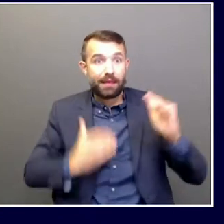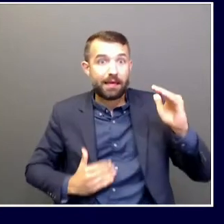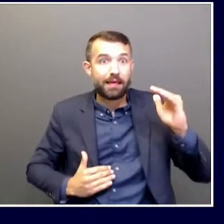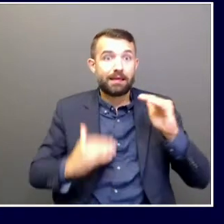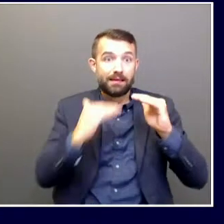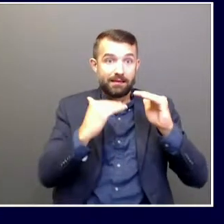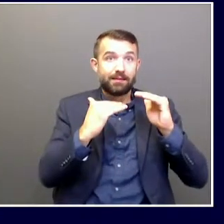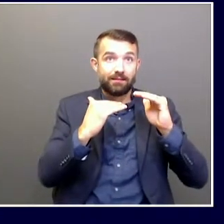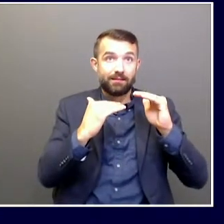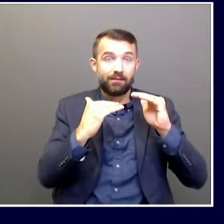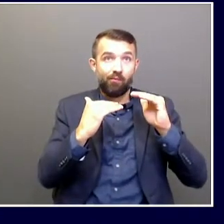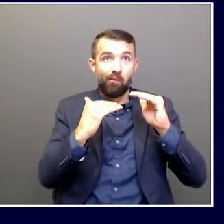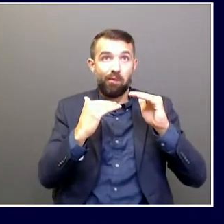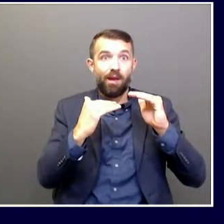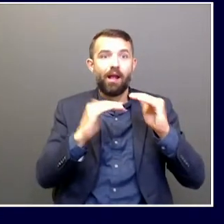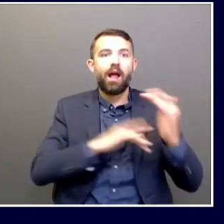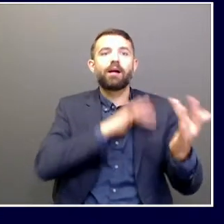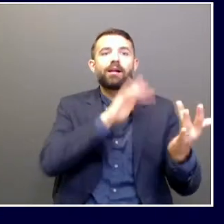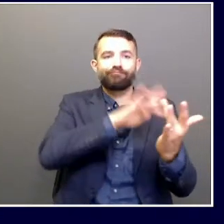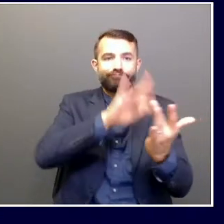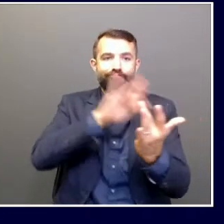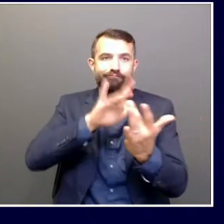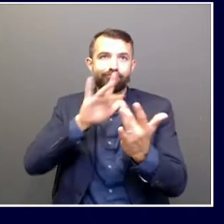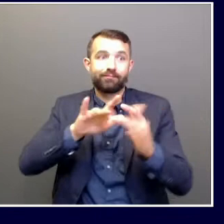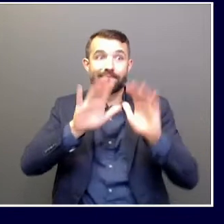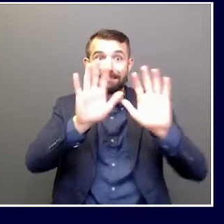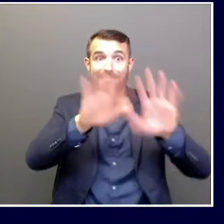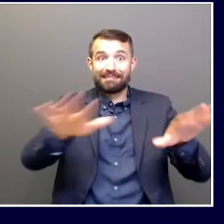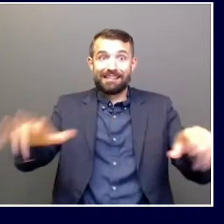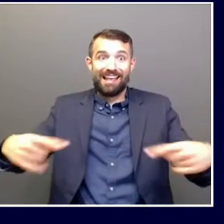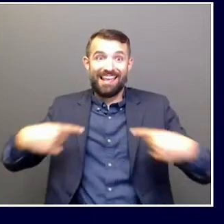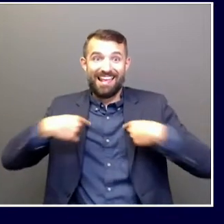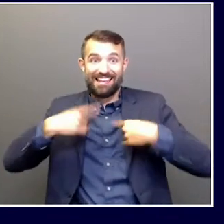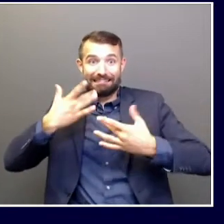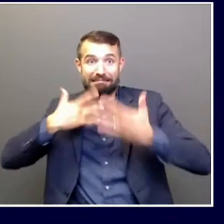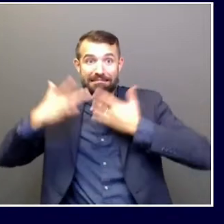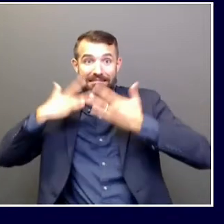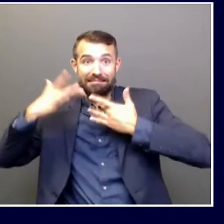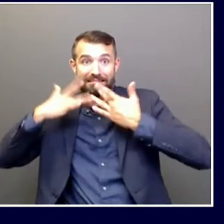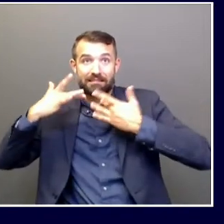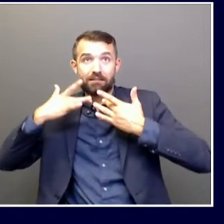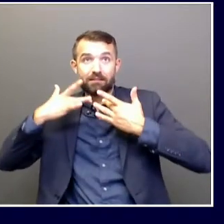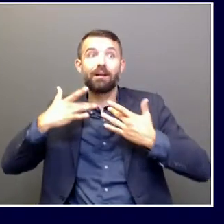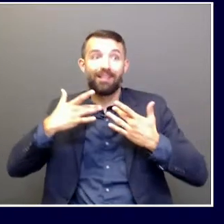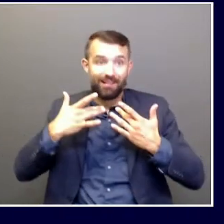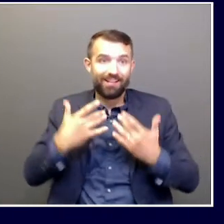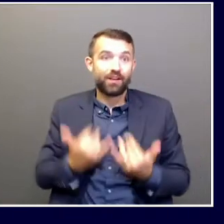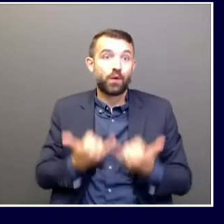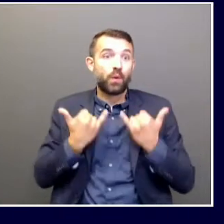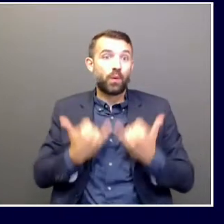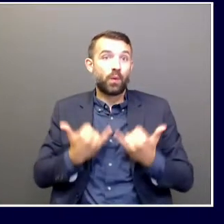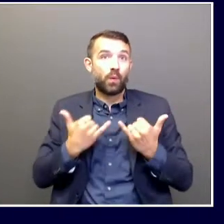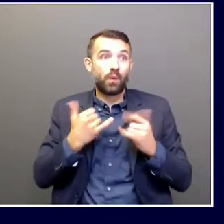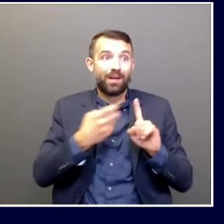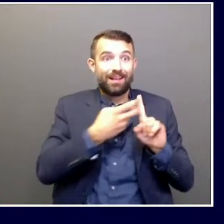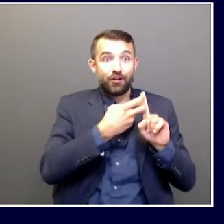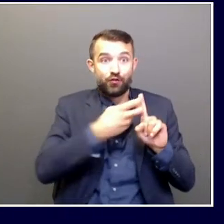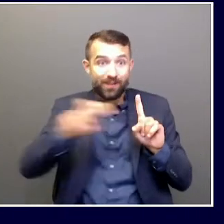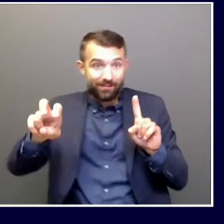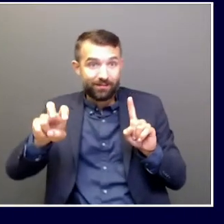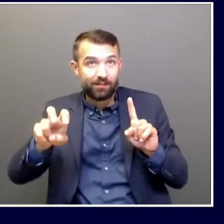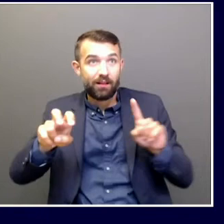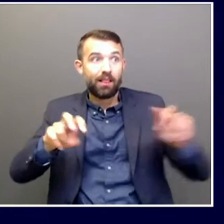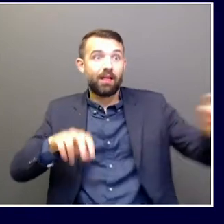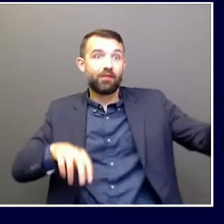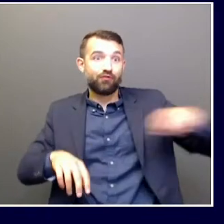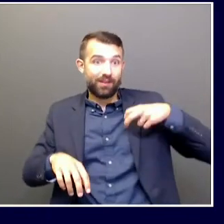not, and I should underscore this, we have not heard from a hospital in Maine that they are in the dire position